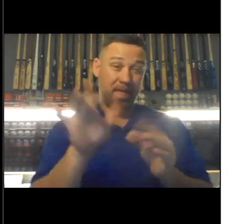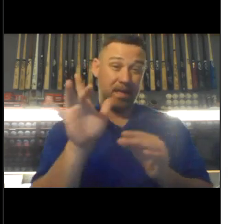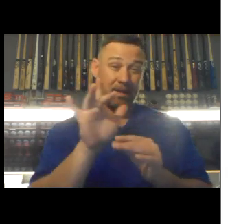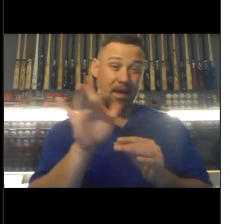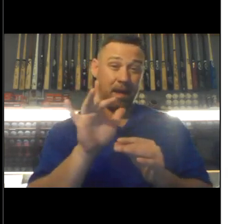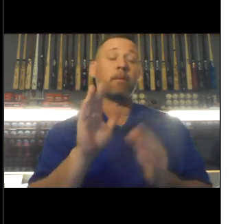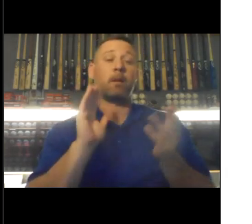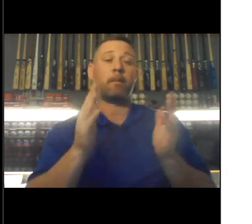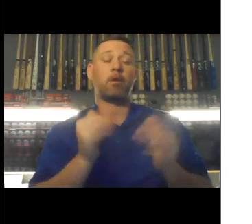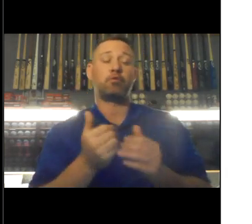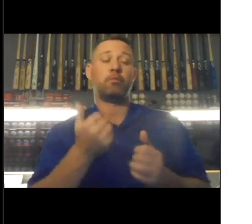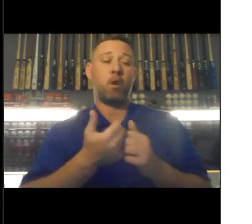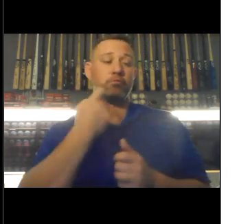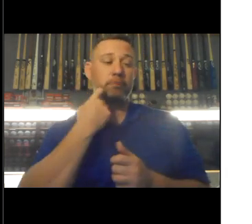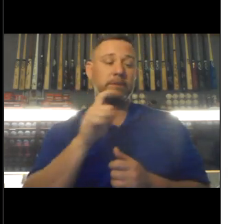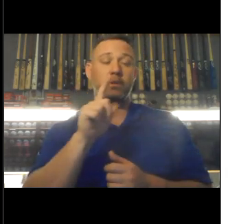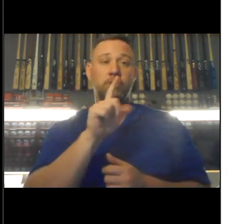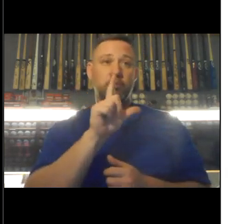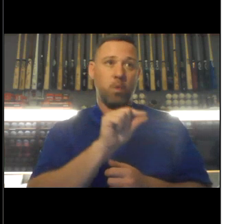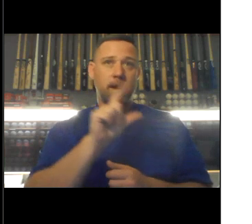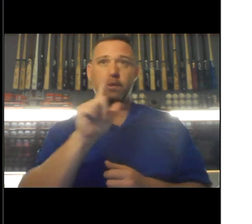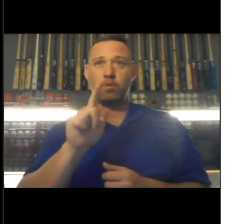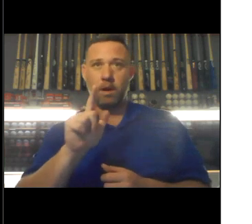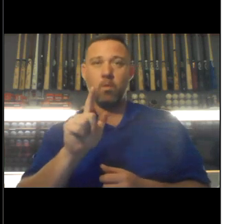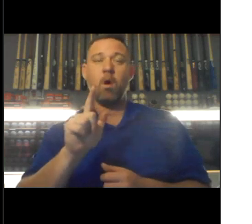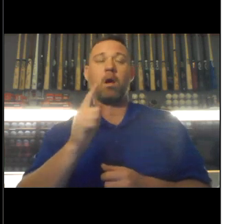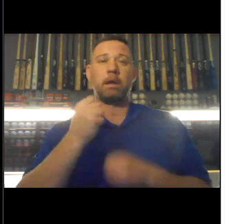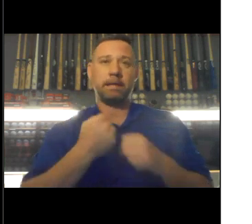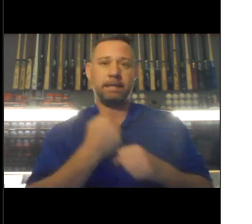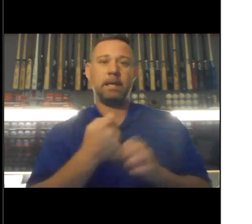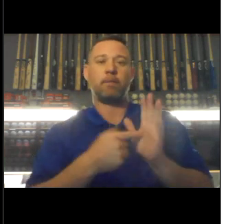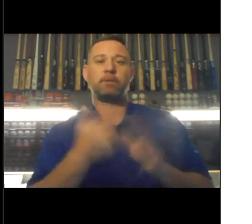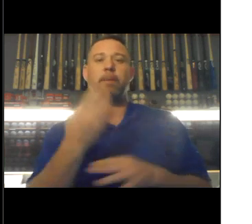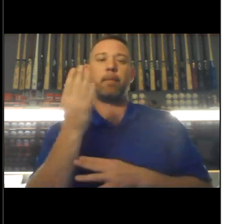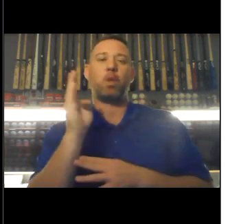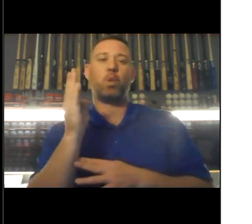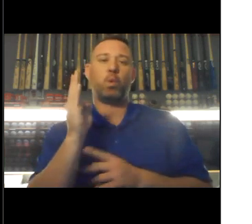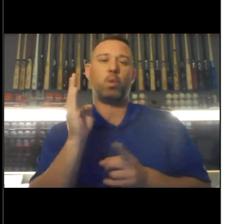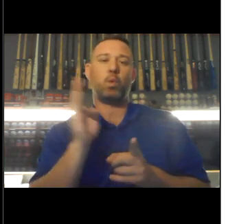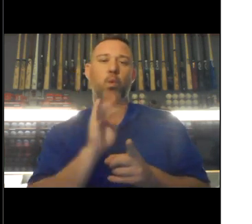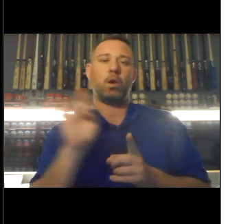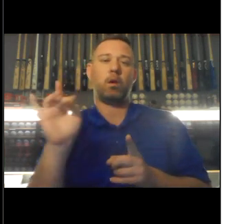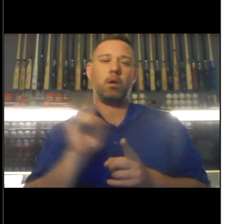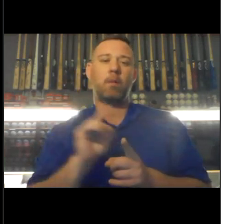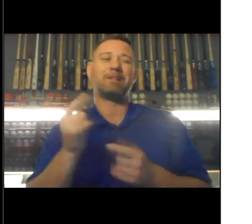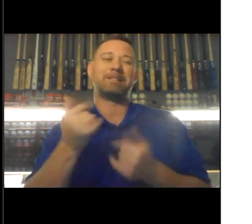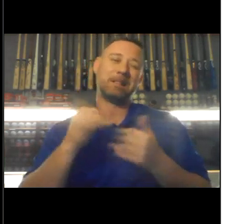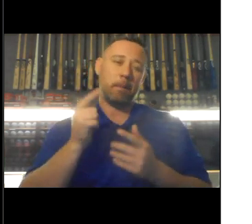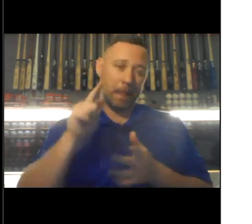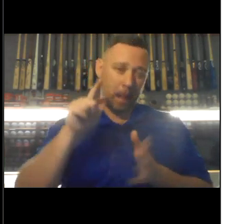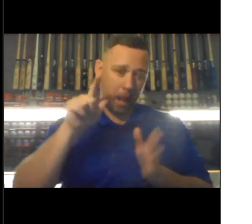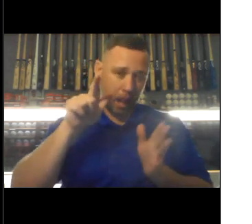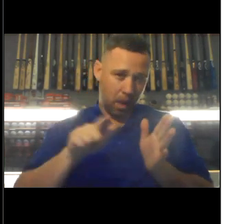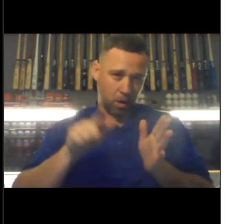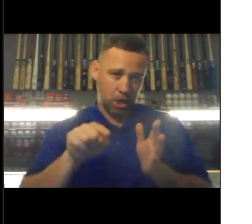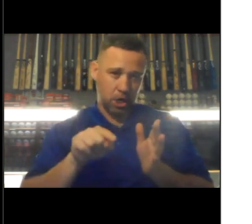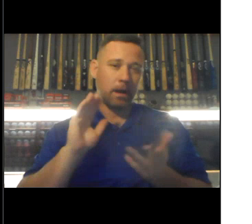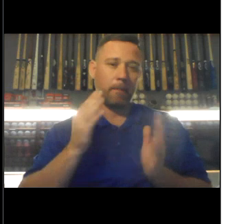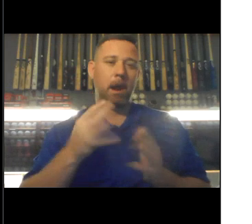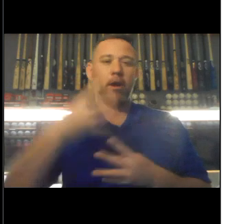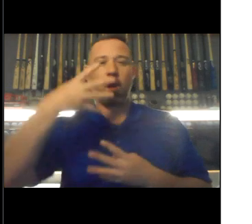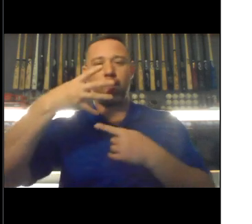recent 2021 fiscal year, which is represented by the blue line, but we're still a bit lower when comparing all